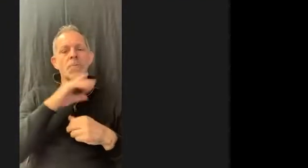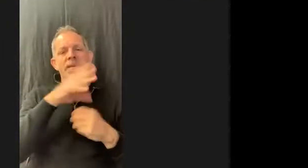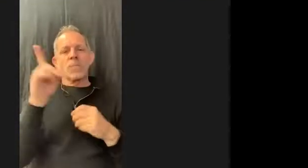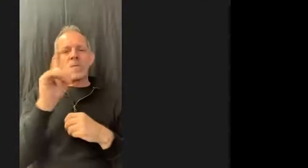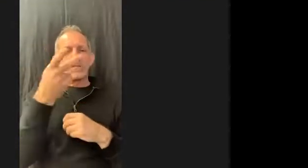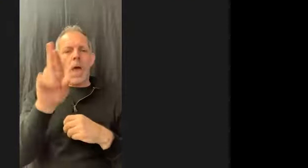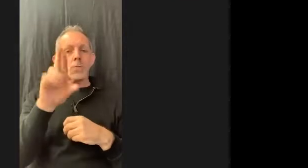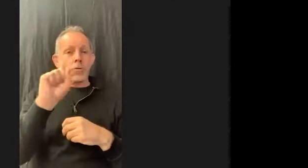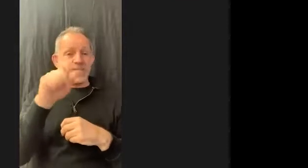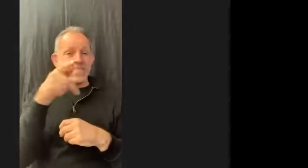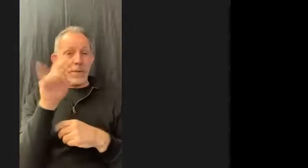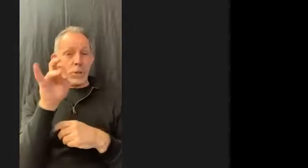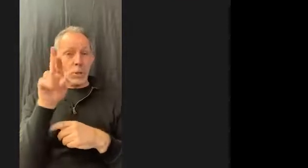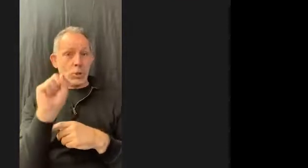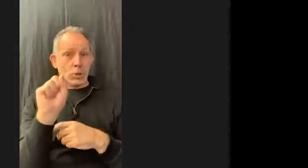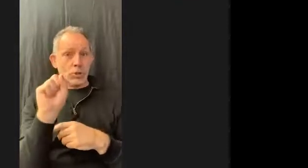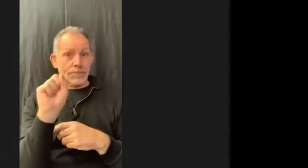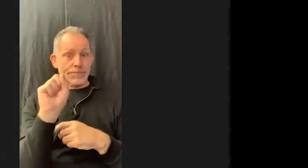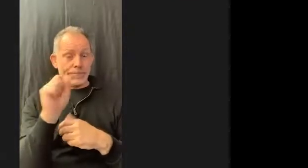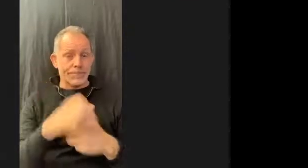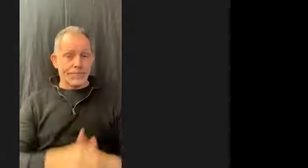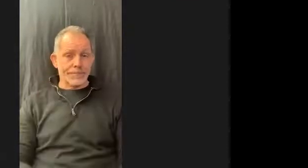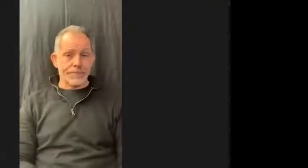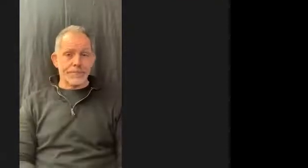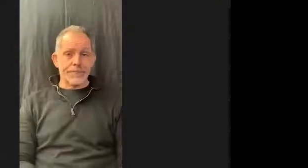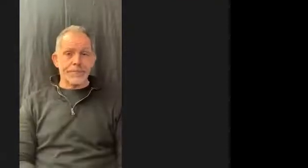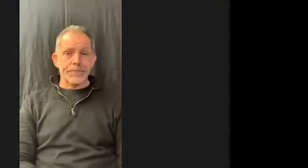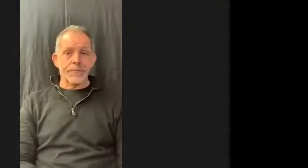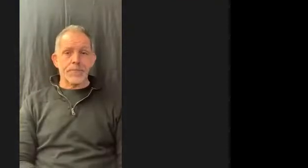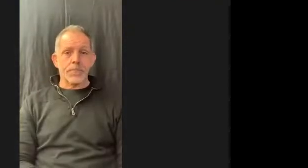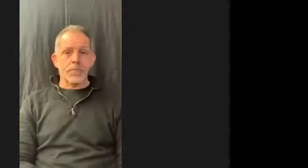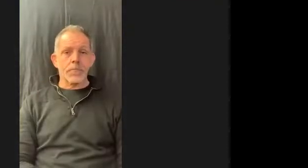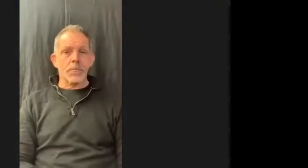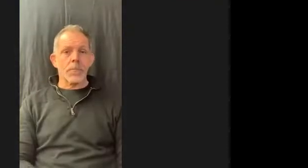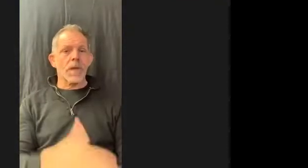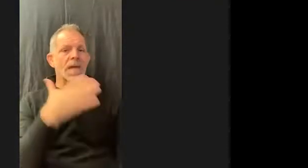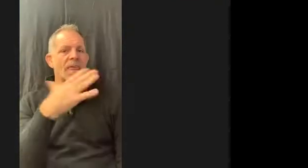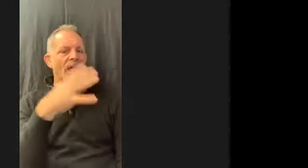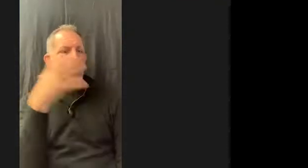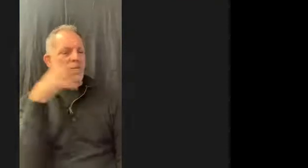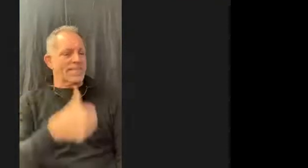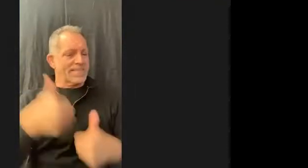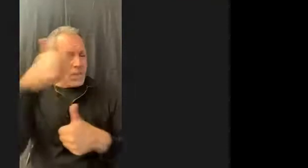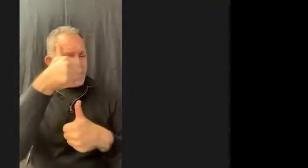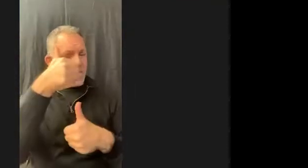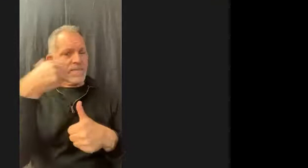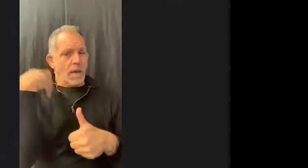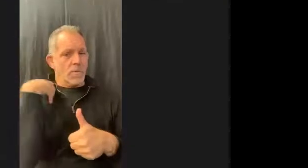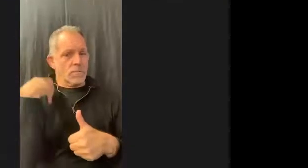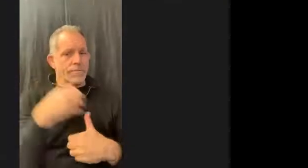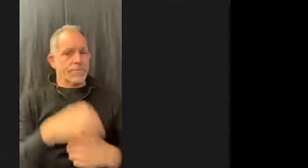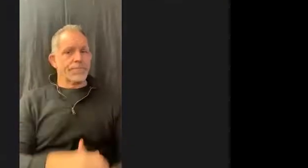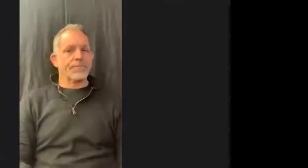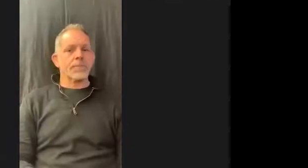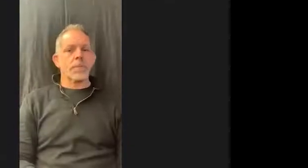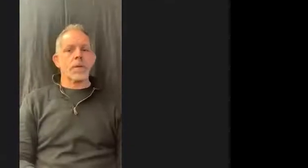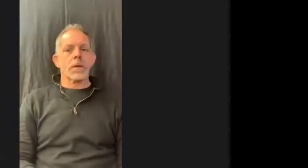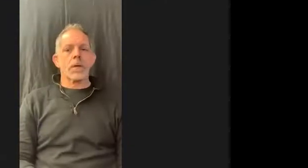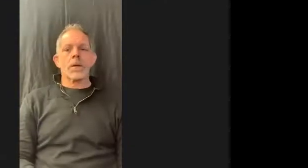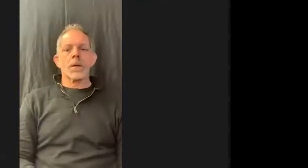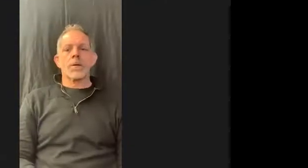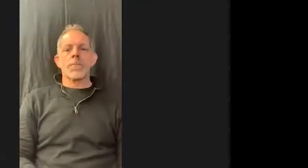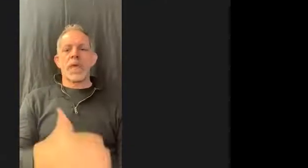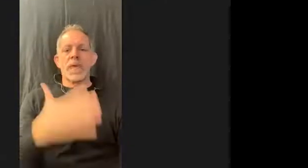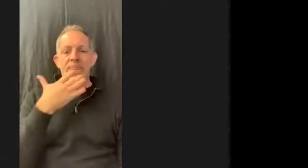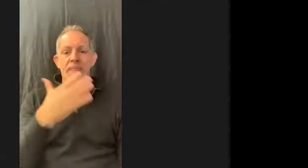All right. Thank you, Executive Summers, and additional thanks for obviously those resources that are so